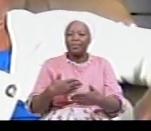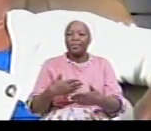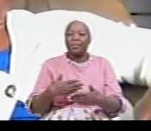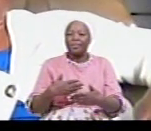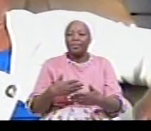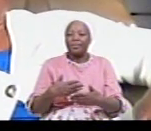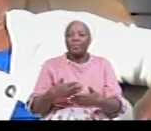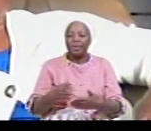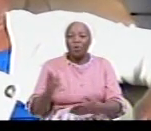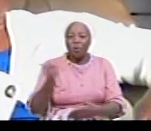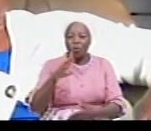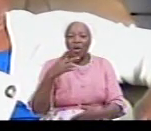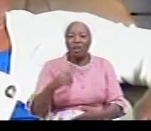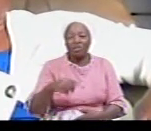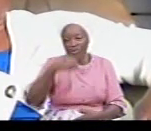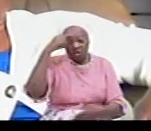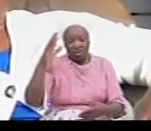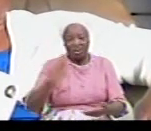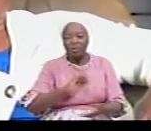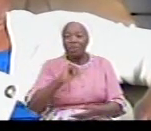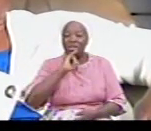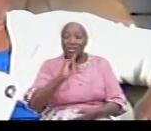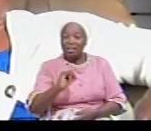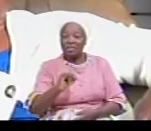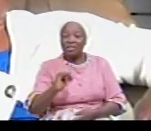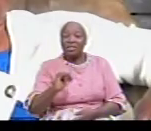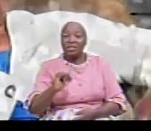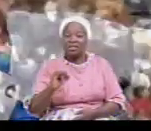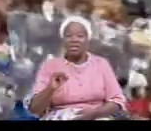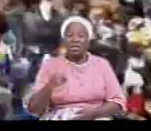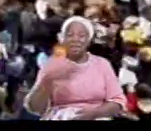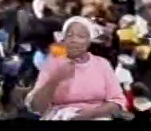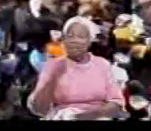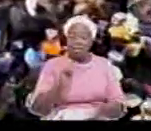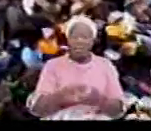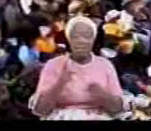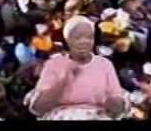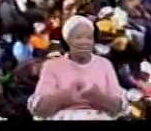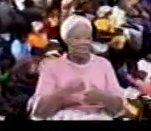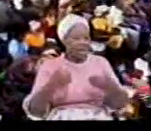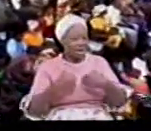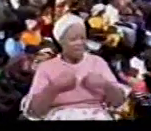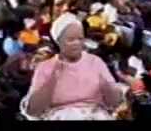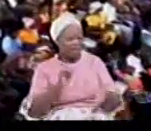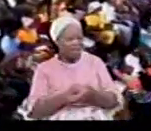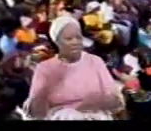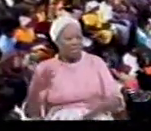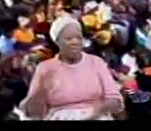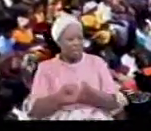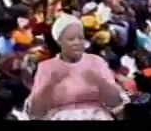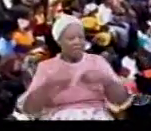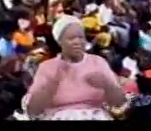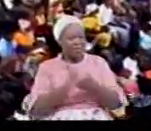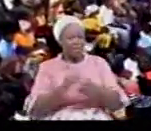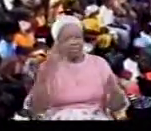Where the shadow is, the object that casts the shadow is very near.